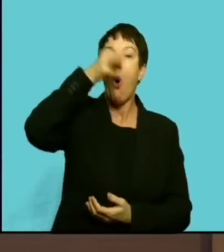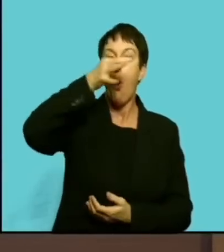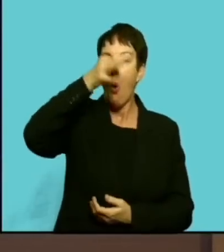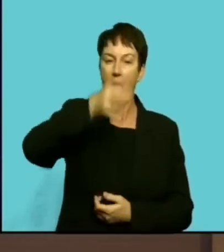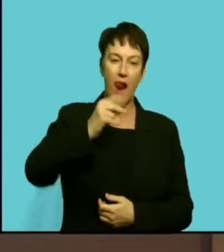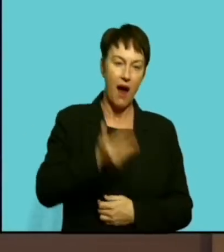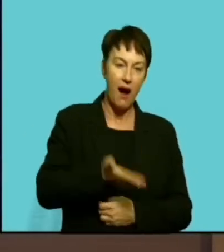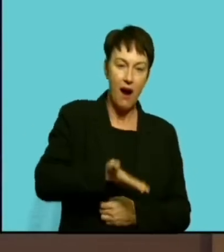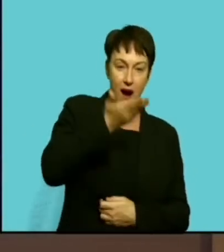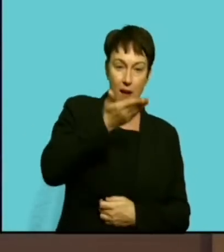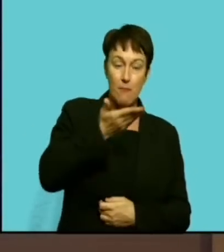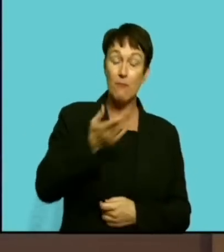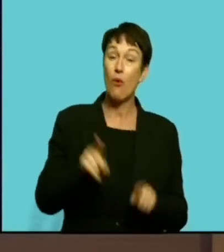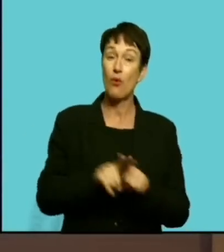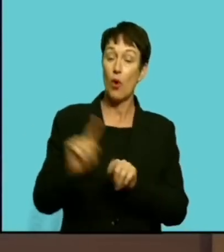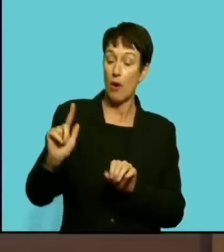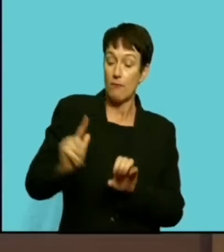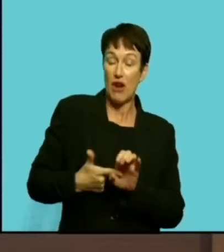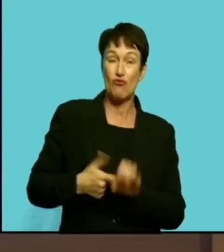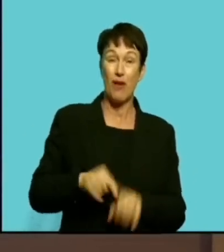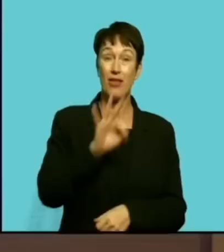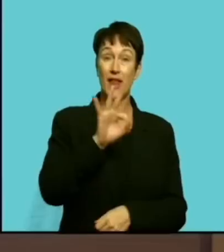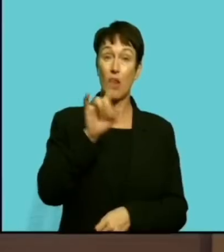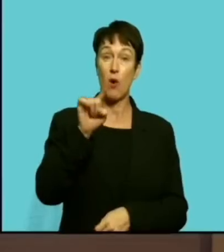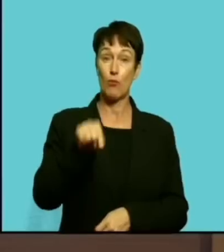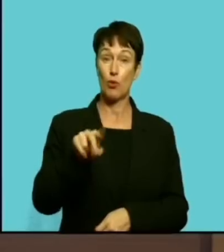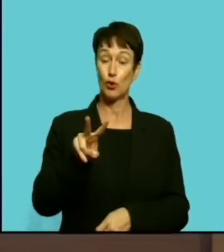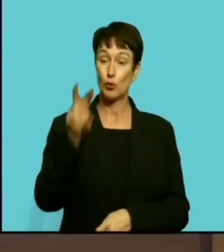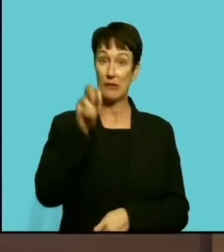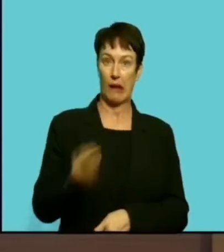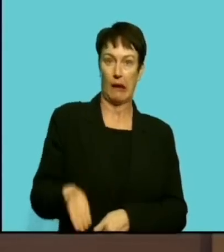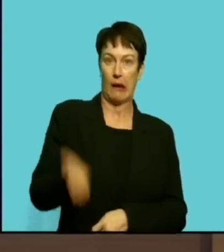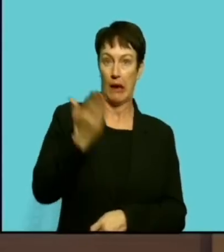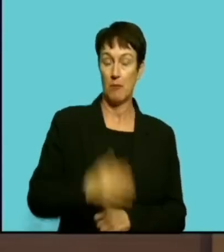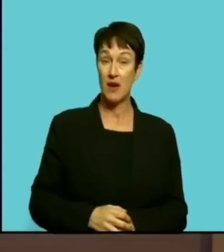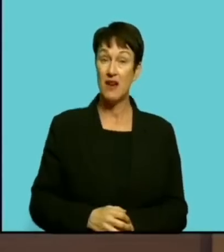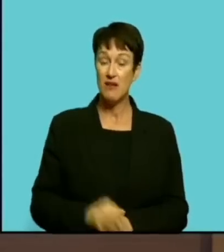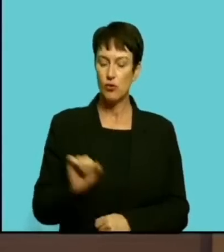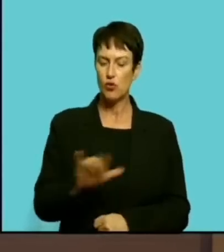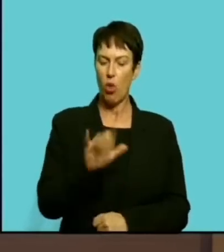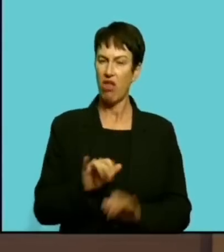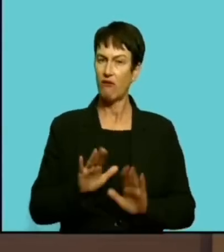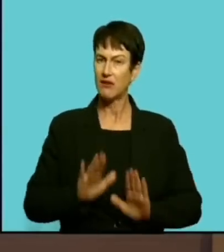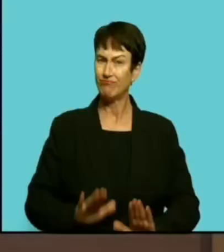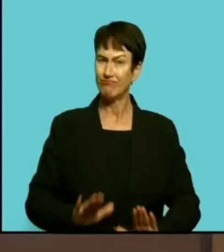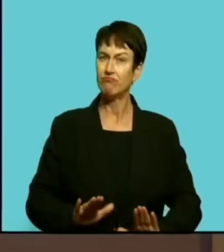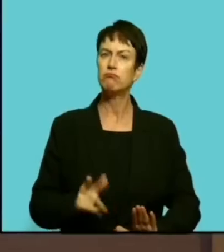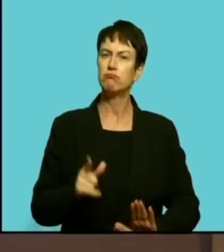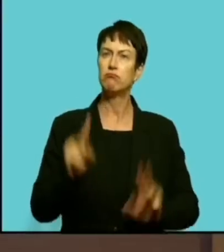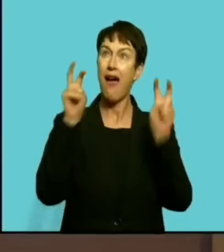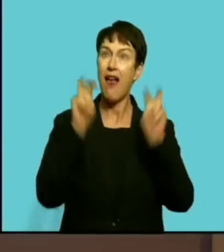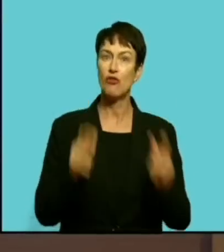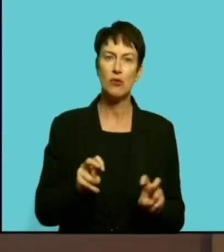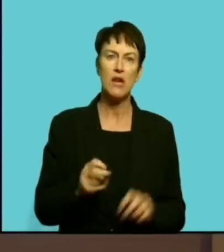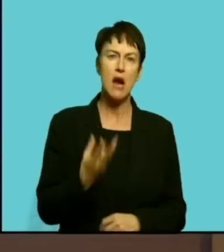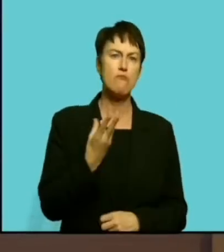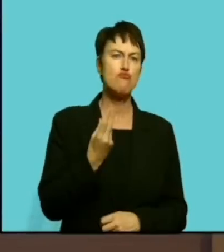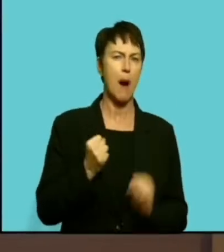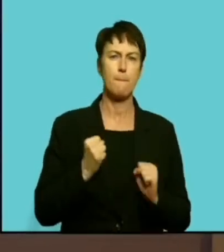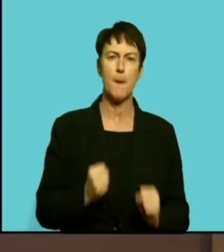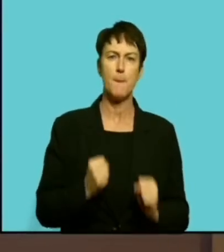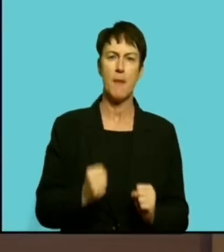31.2%. Local electricity price inflation is unchanged at 11%